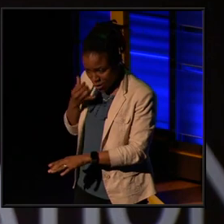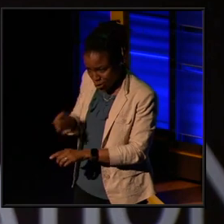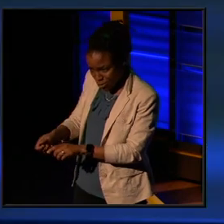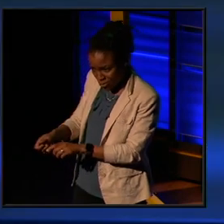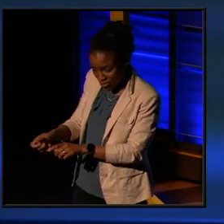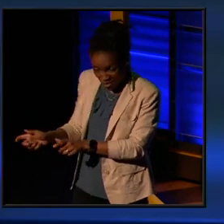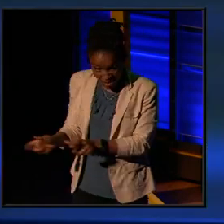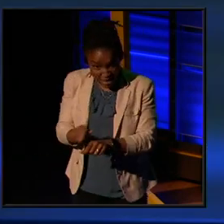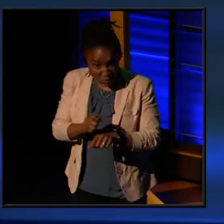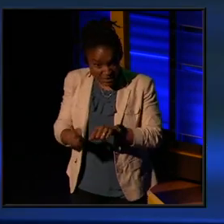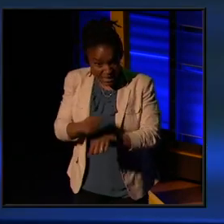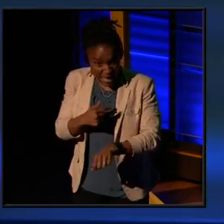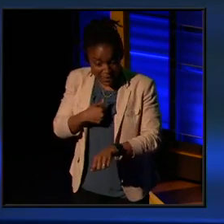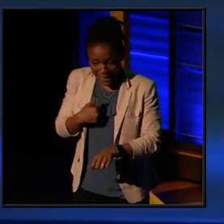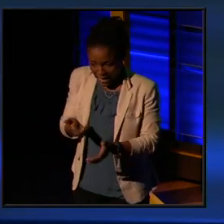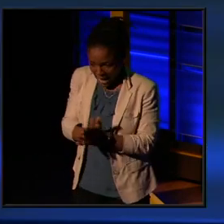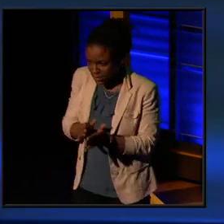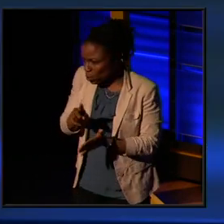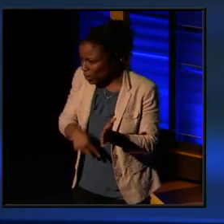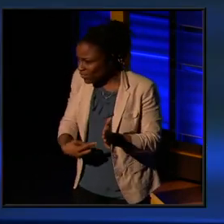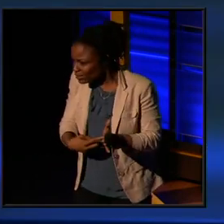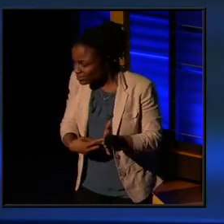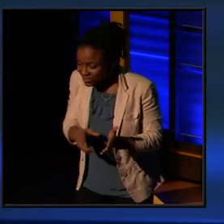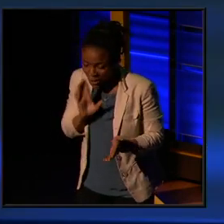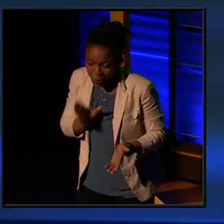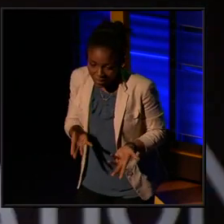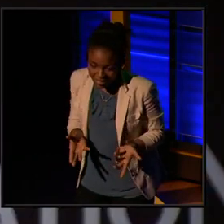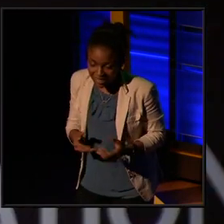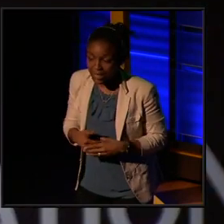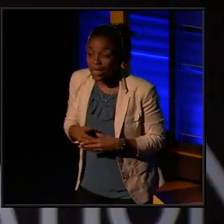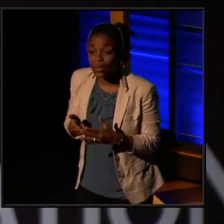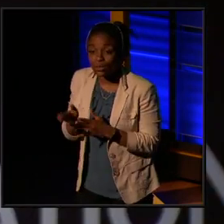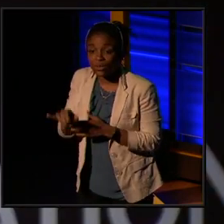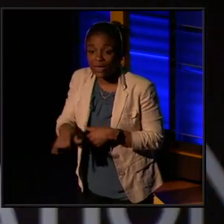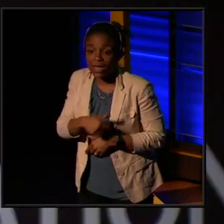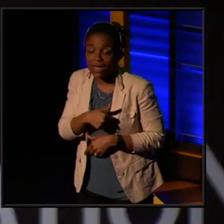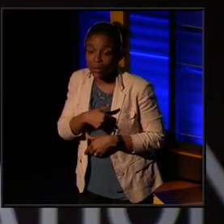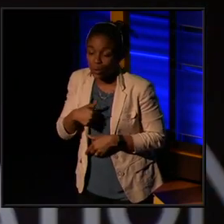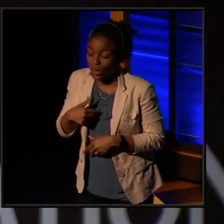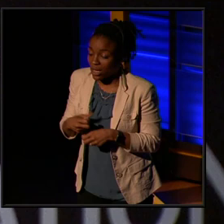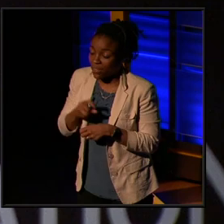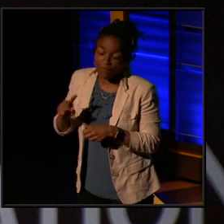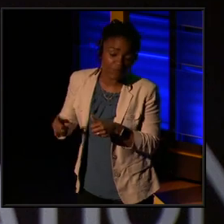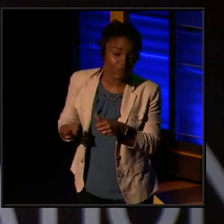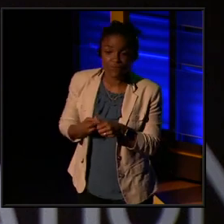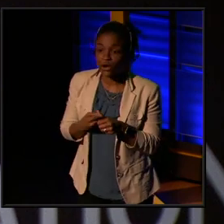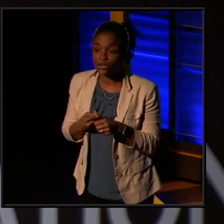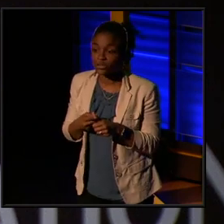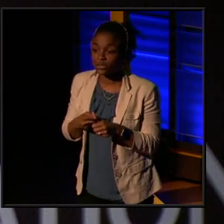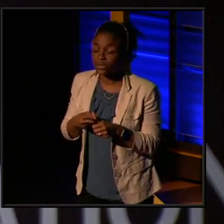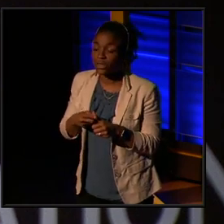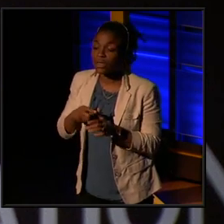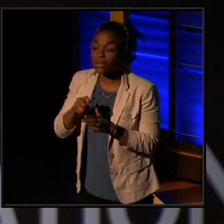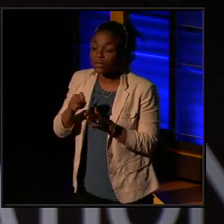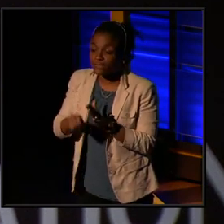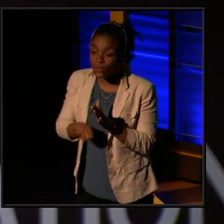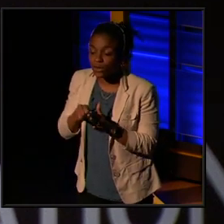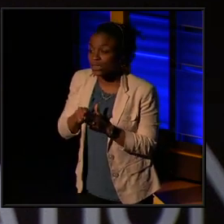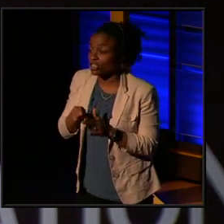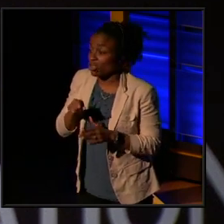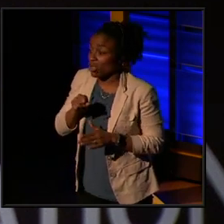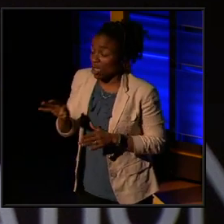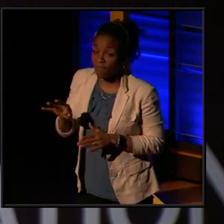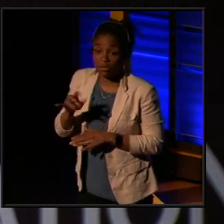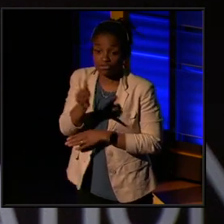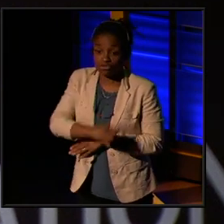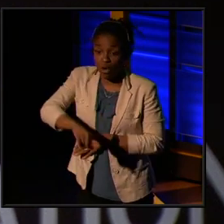this? You know. What have you seen? And through this, we got the first ever footage of Risso dolphins confirmed in Kenya's waters